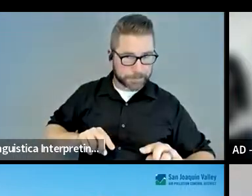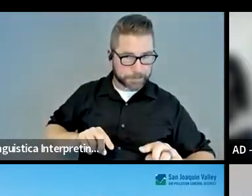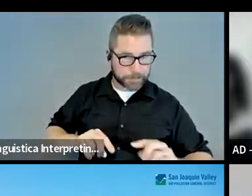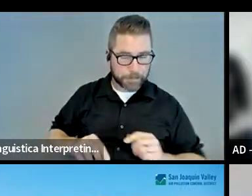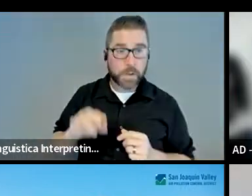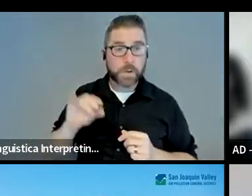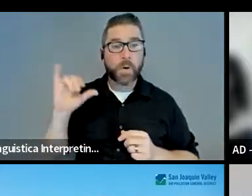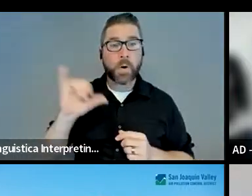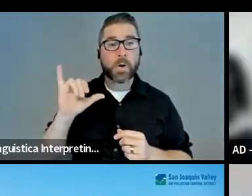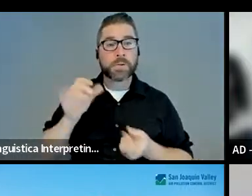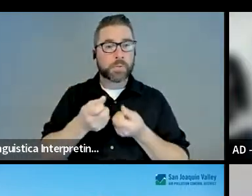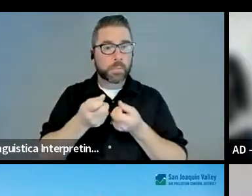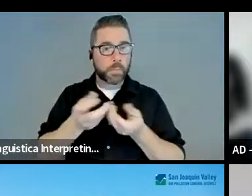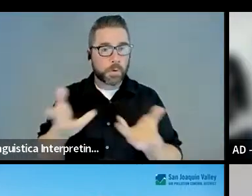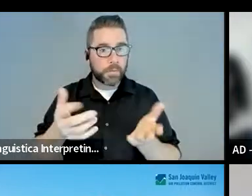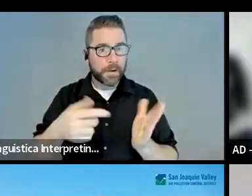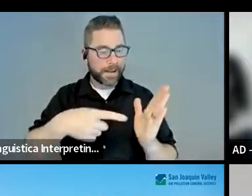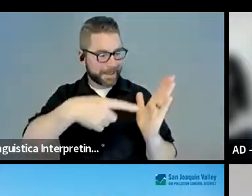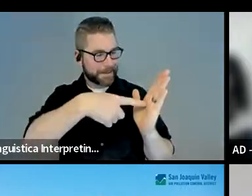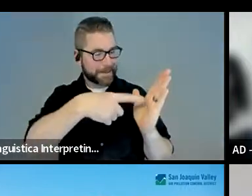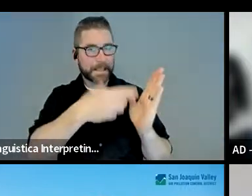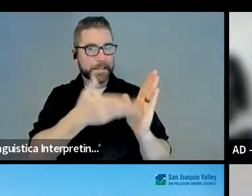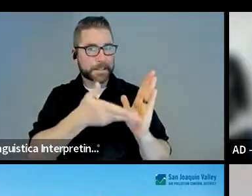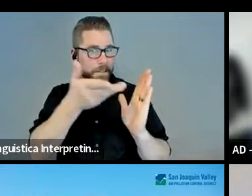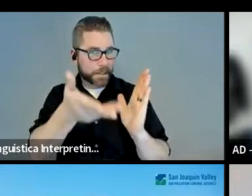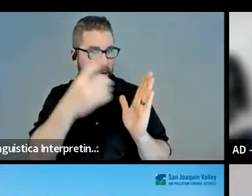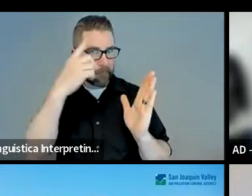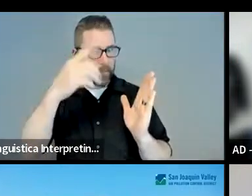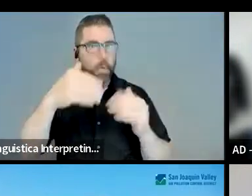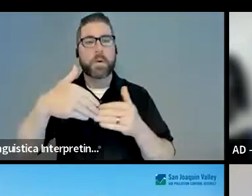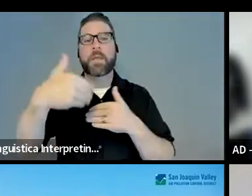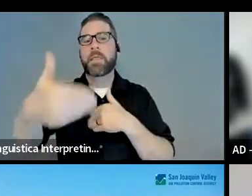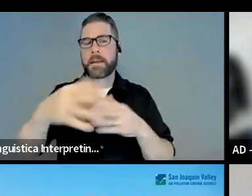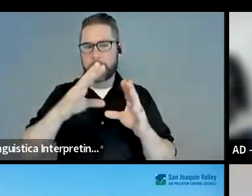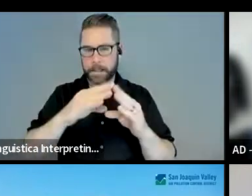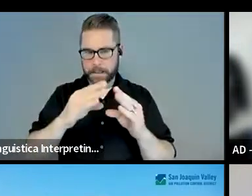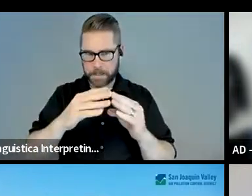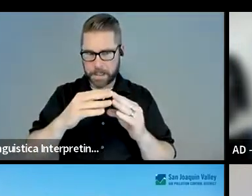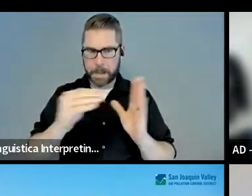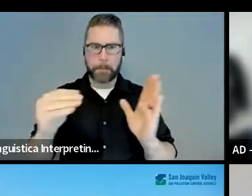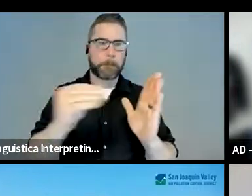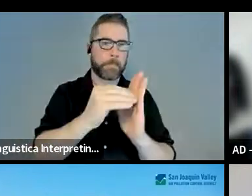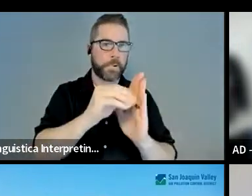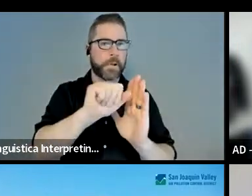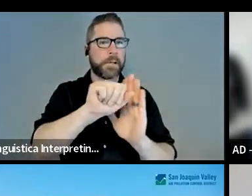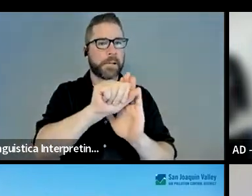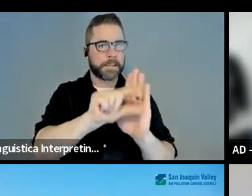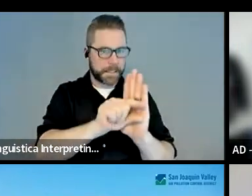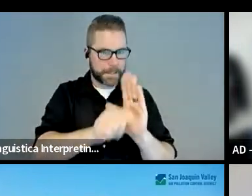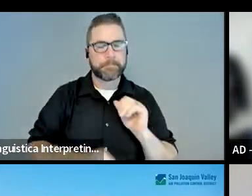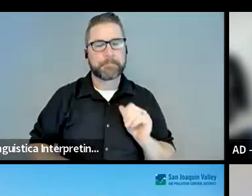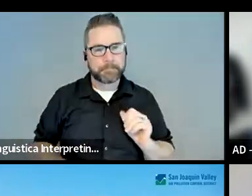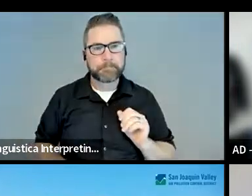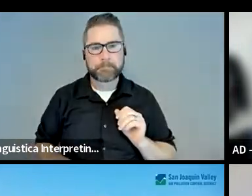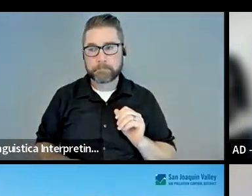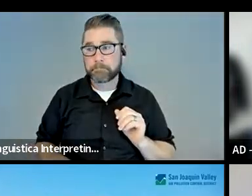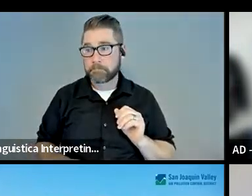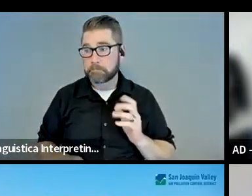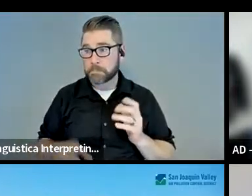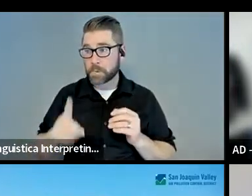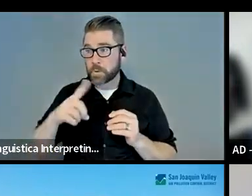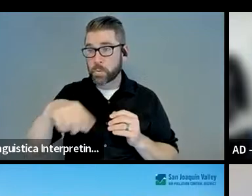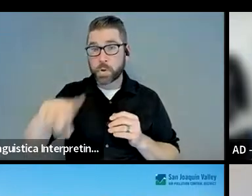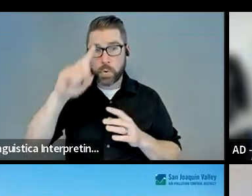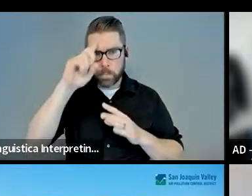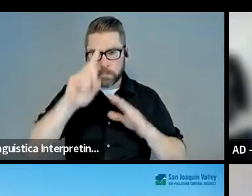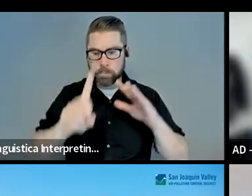an agenda item for our next meeting. So if you have more questions as we continue moving on, please feel free